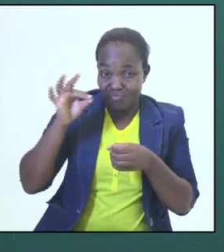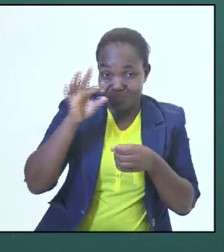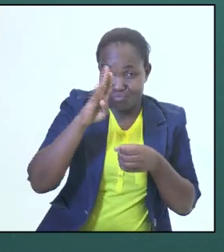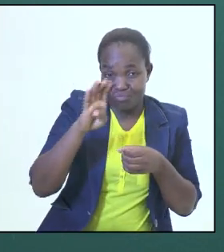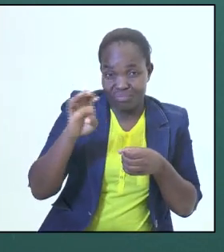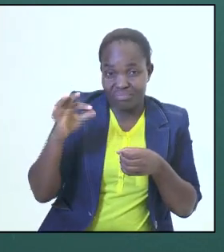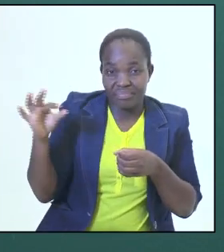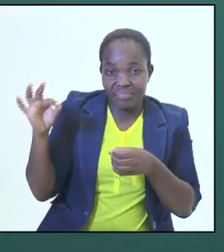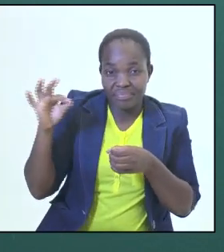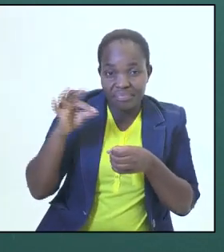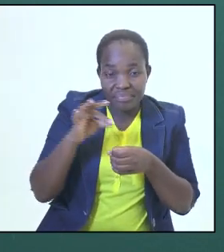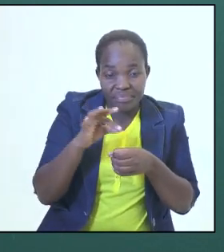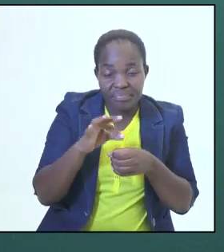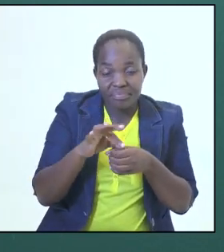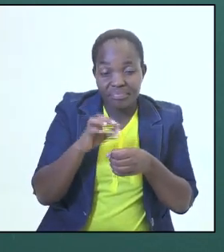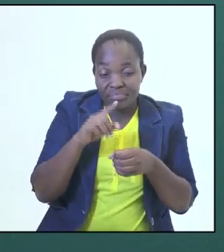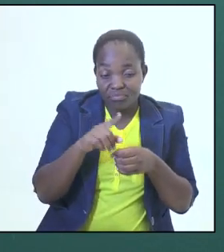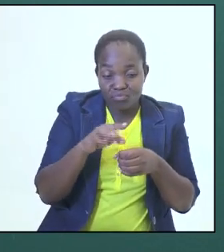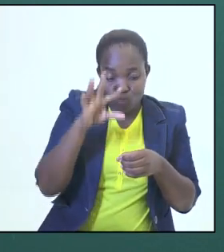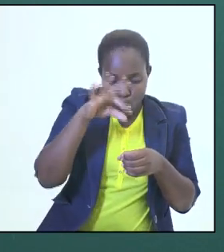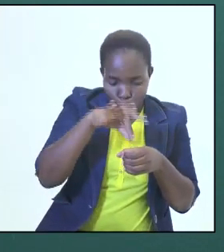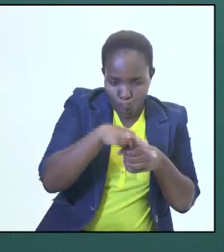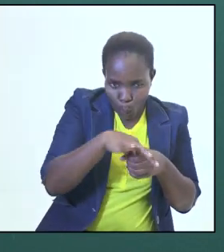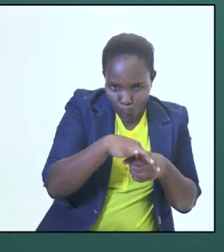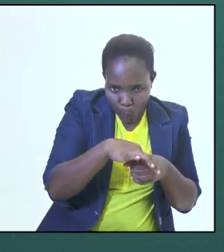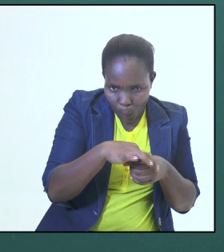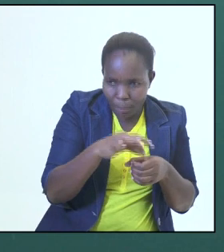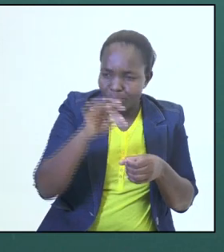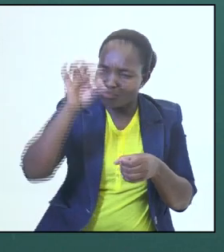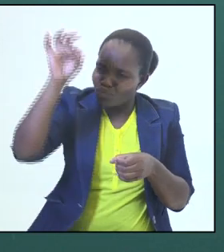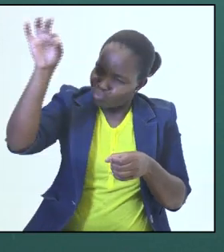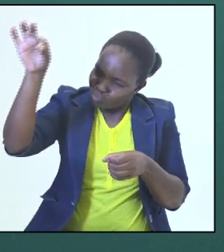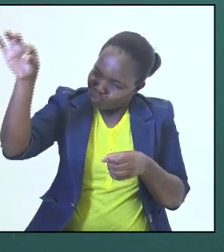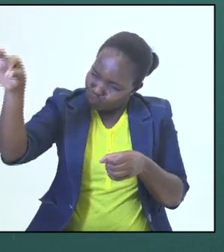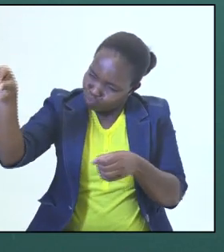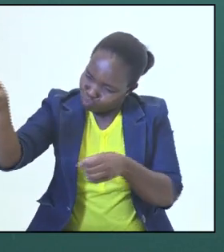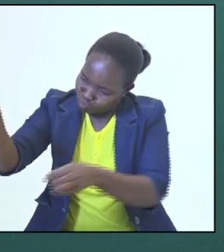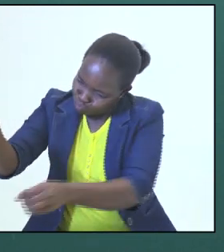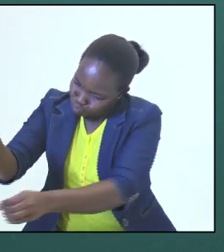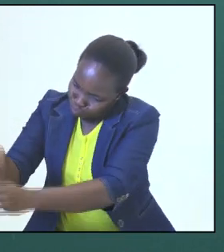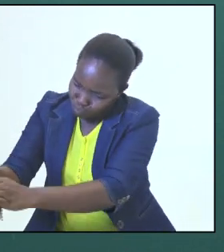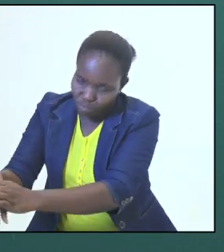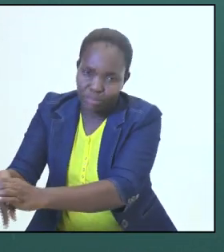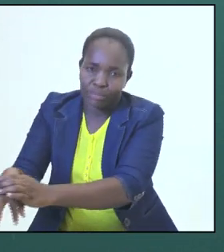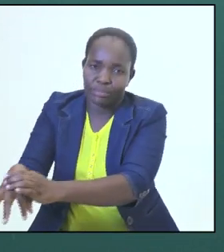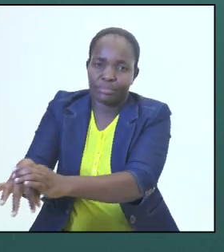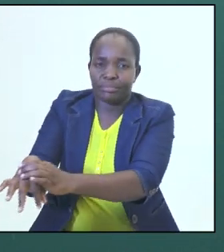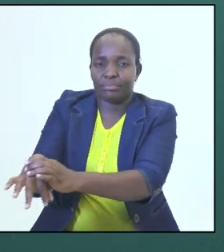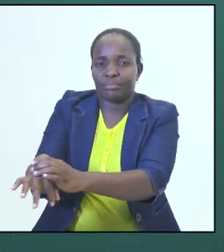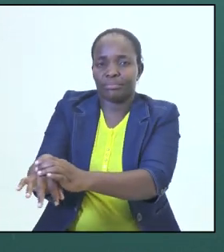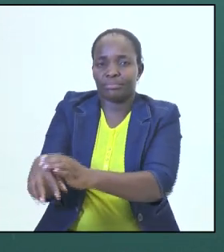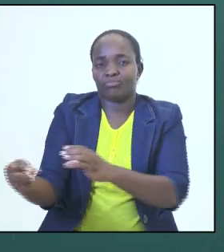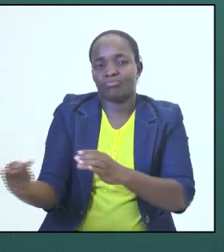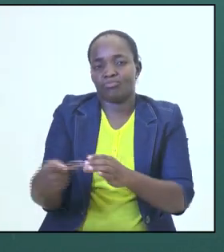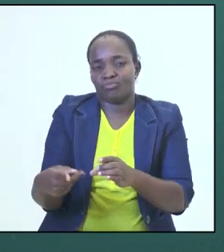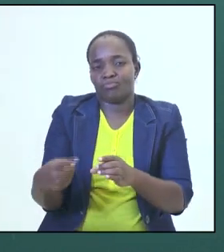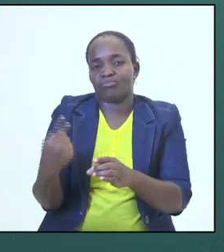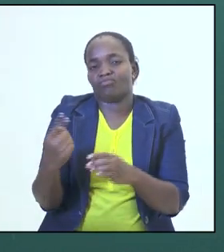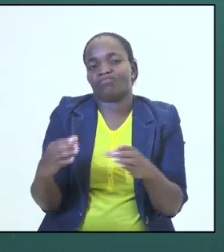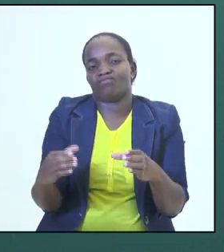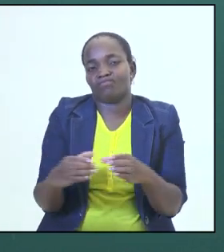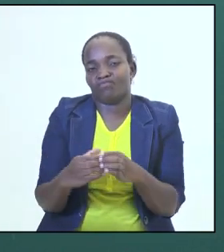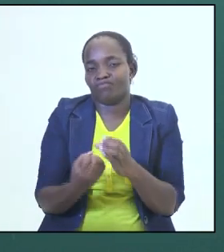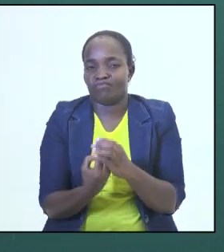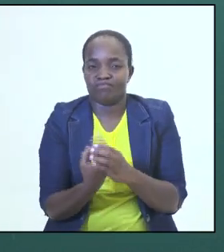transfer pollen from the anther of this flower to the stigma of that flower, since they belong to the same species.